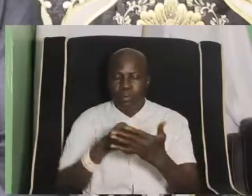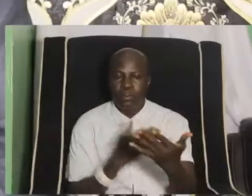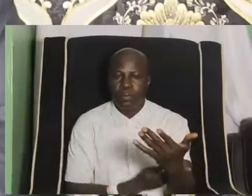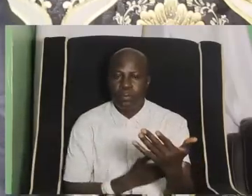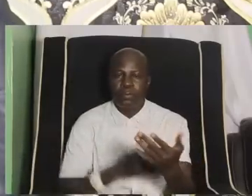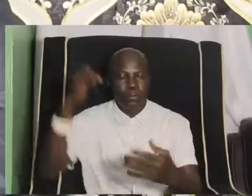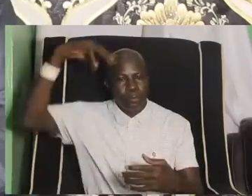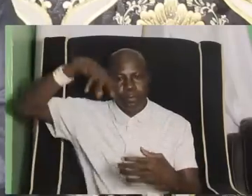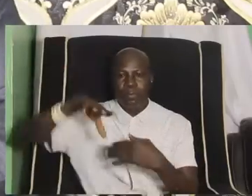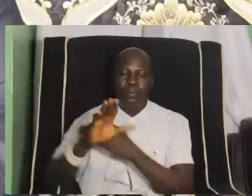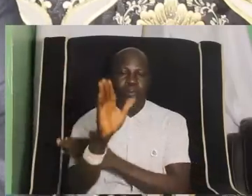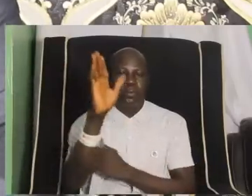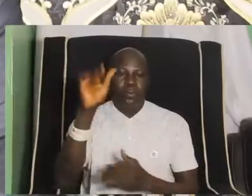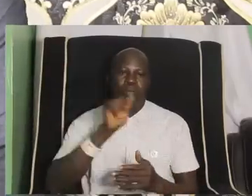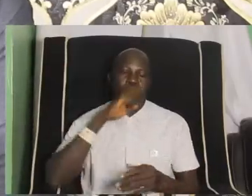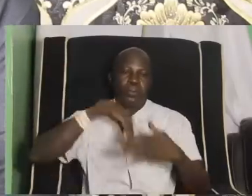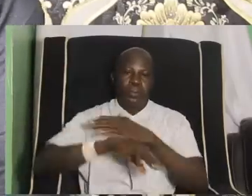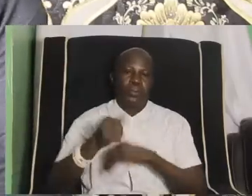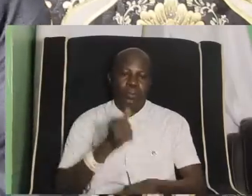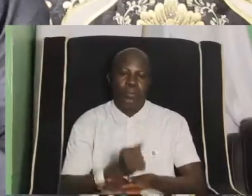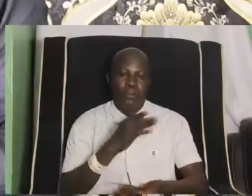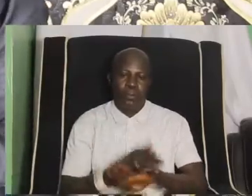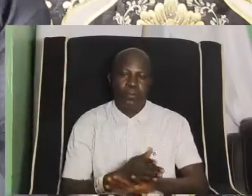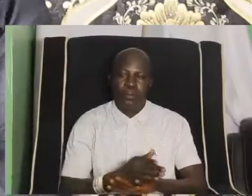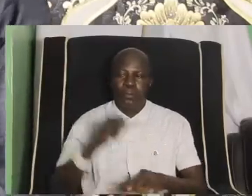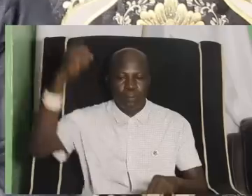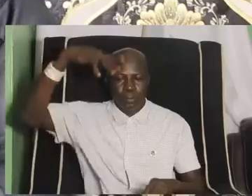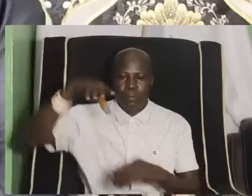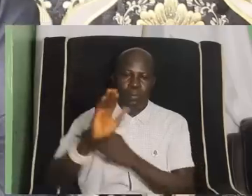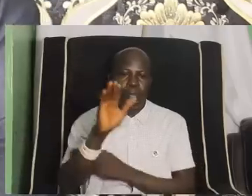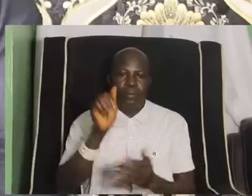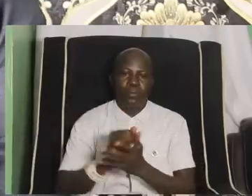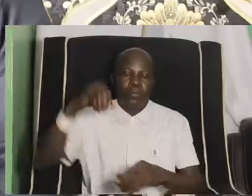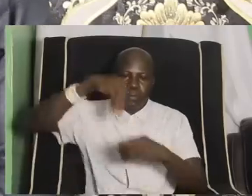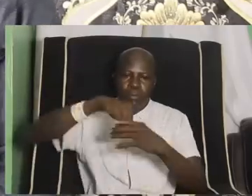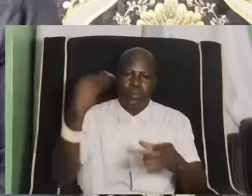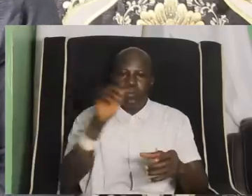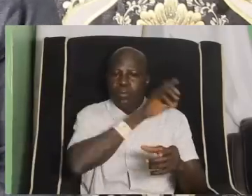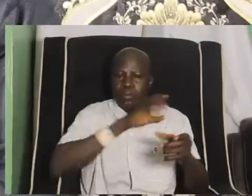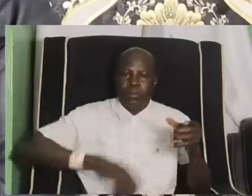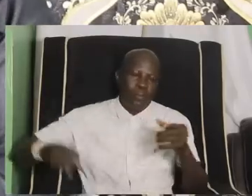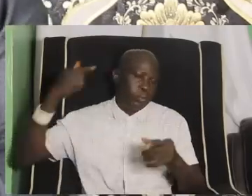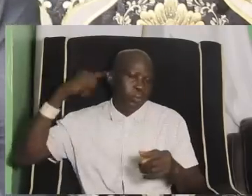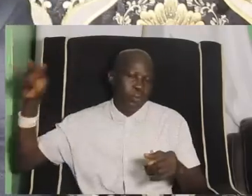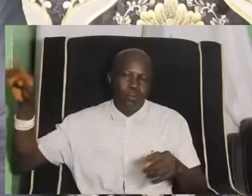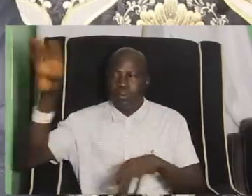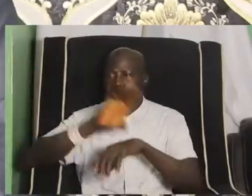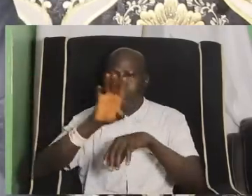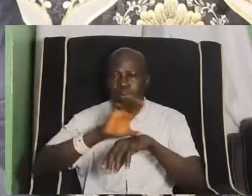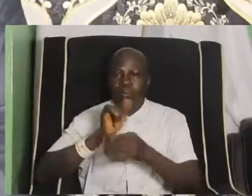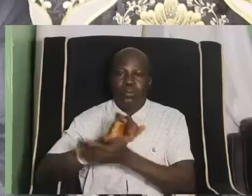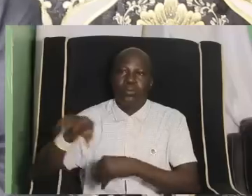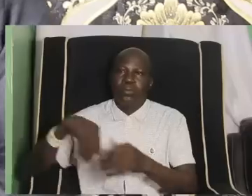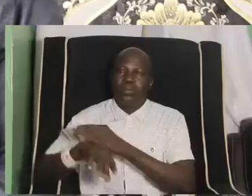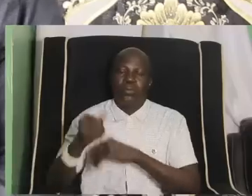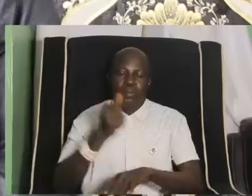olorun money by grace of god awa ni abe okuta we be in abe okuta lagbara olorun by grace of god seed of kagori church seed of kagori church ni gbare mo fajo gbare mo fajo ni